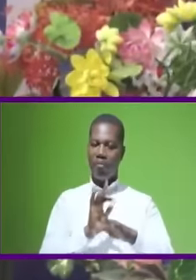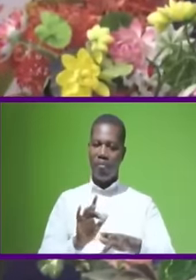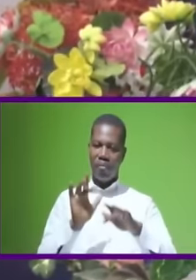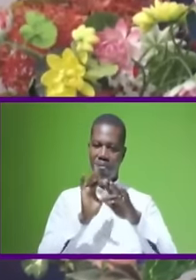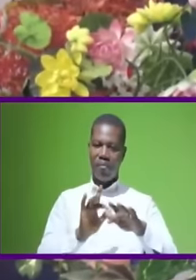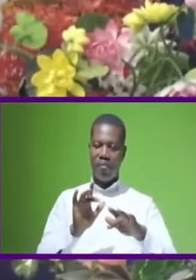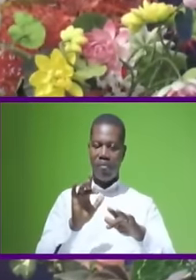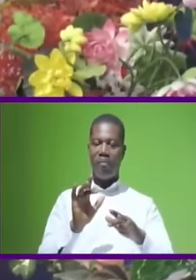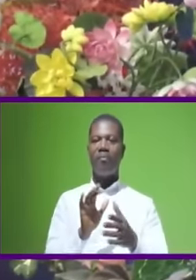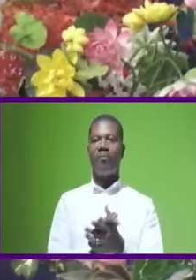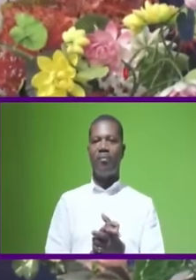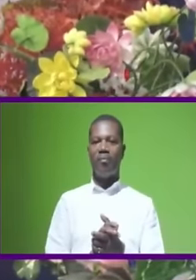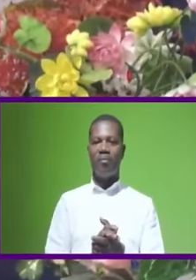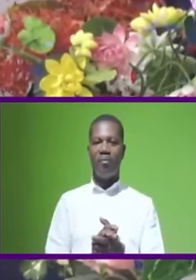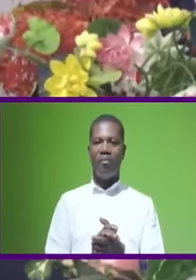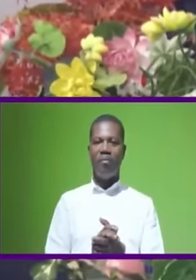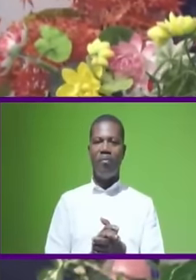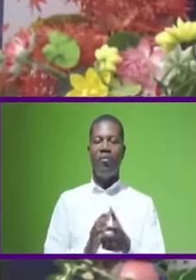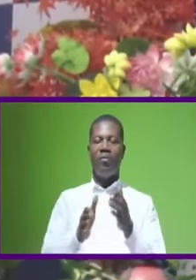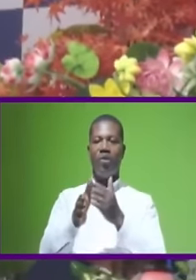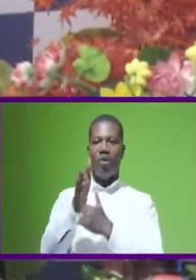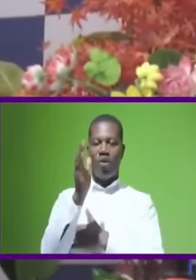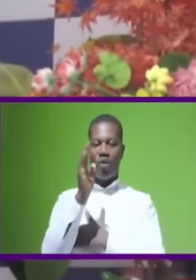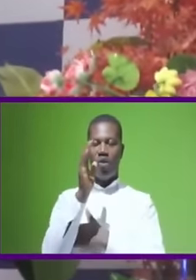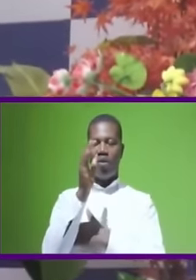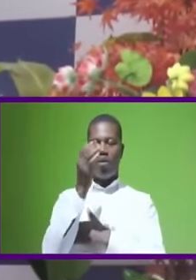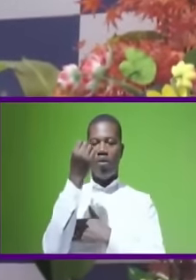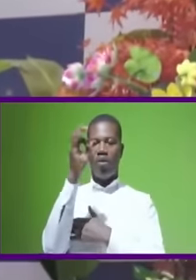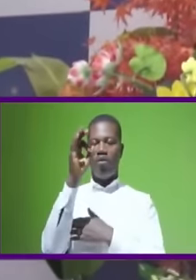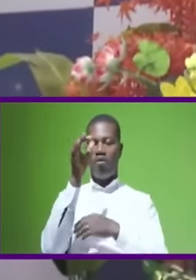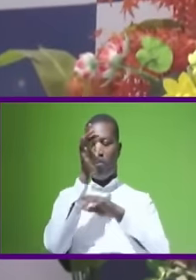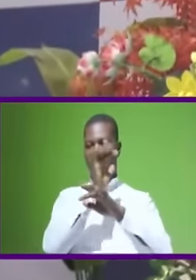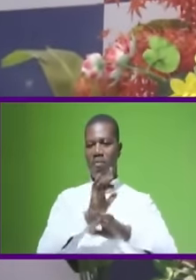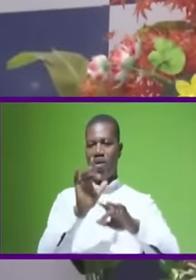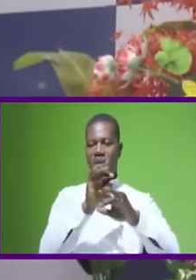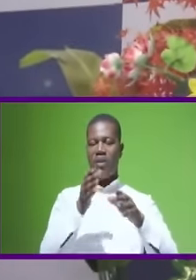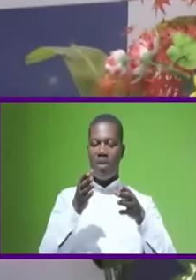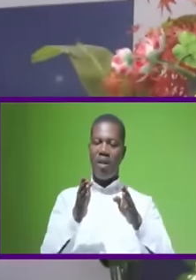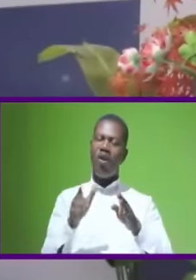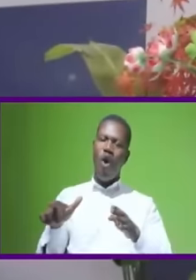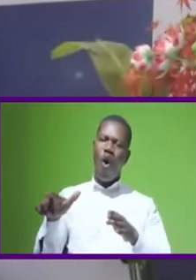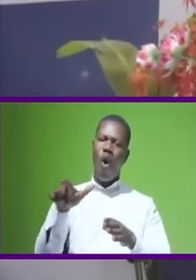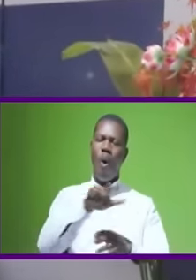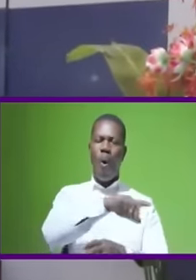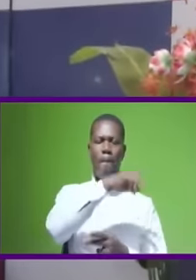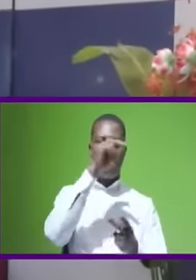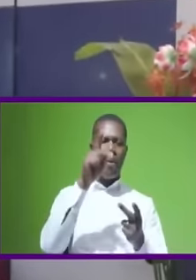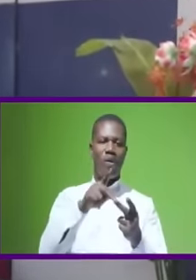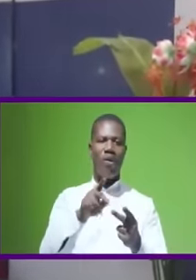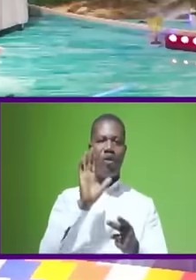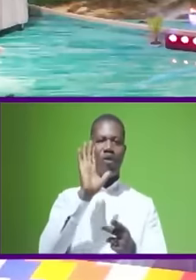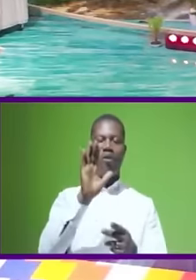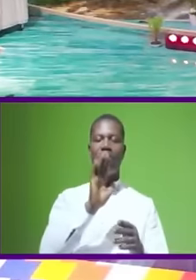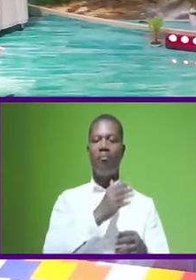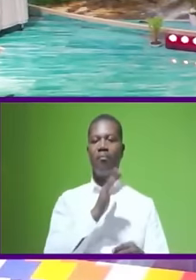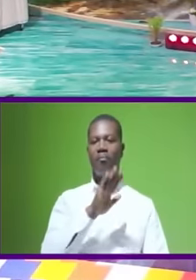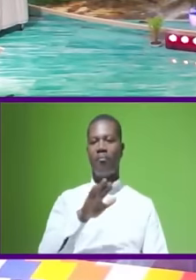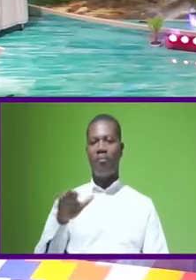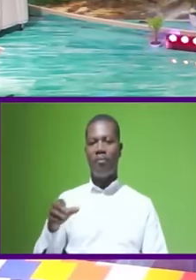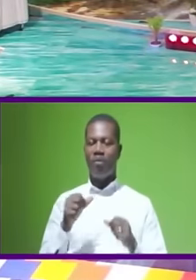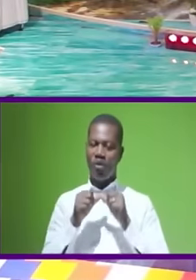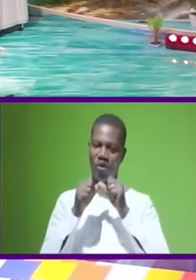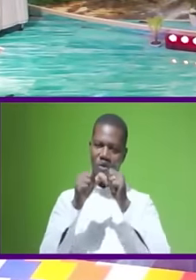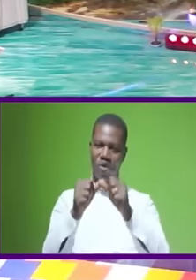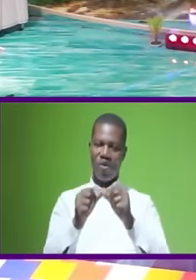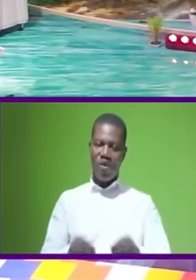burning tea. Yammy, more broken for. My dear Yanan ye. Oma, ye bekwaso di en monyam